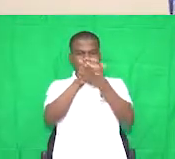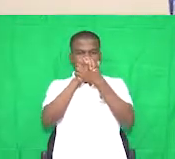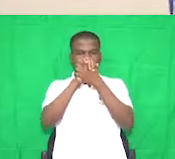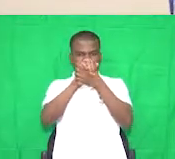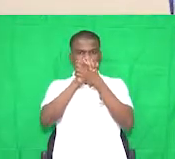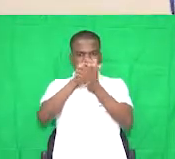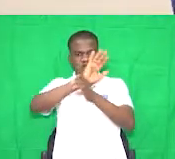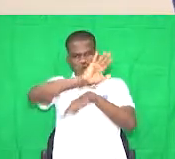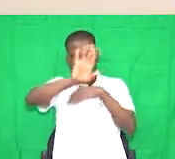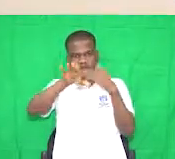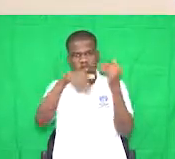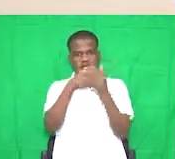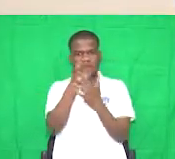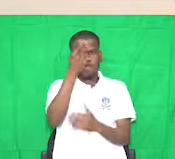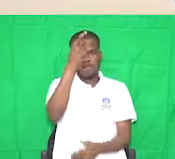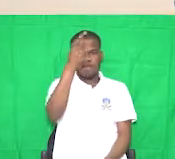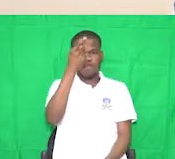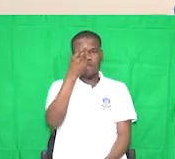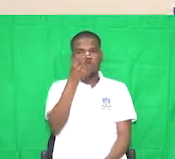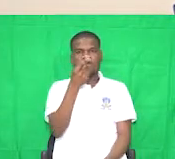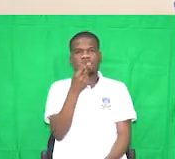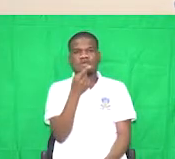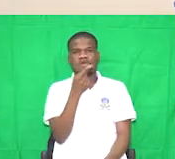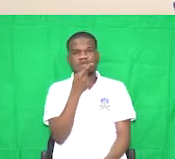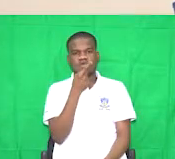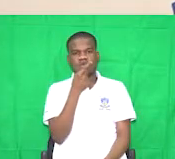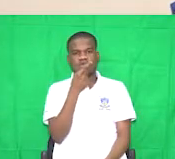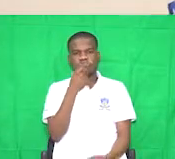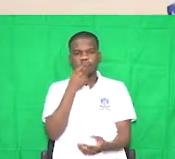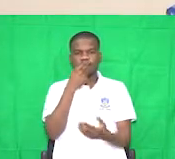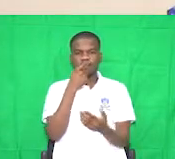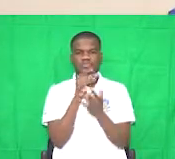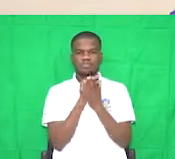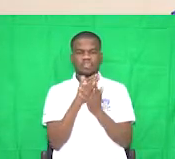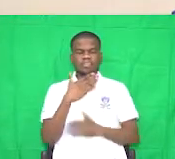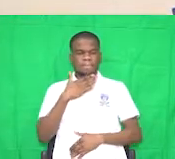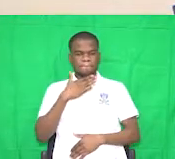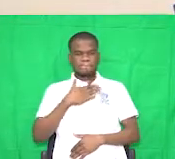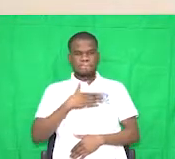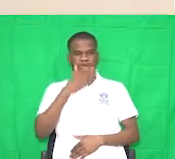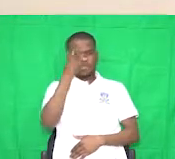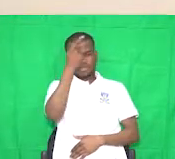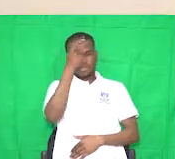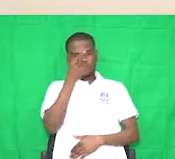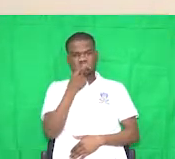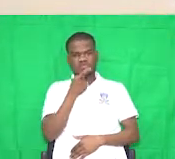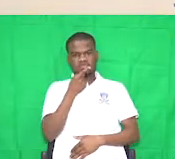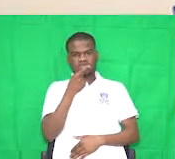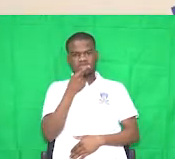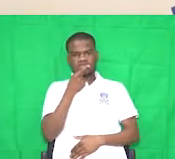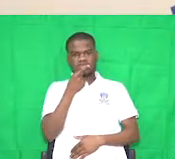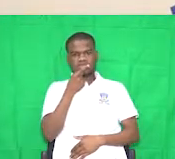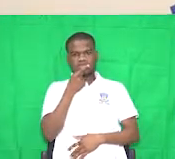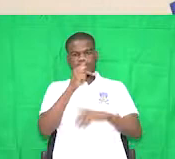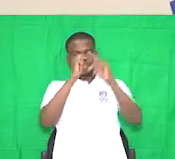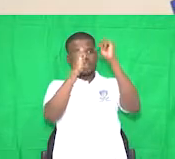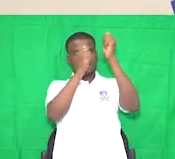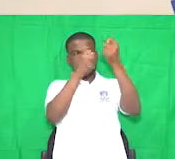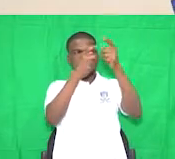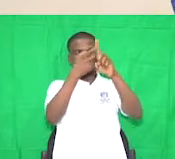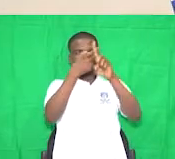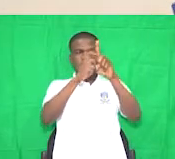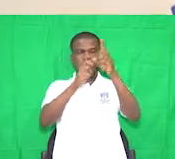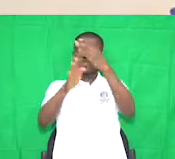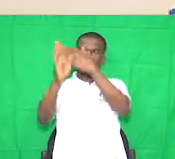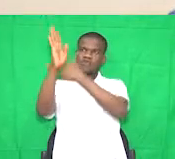our teachers, our parents, and our church elders. My parents, gift from God and